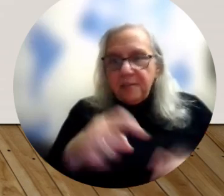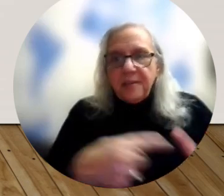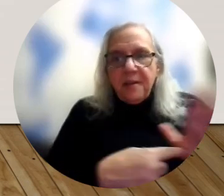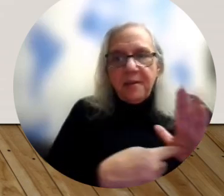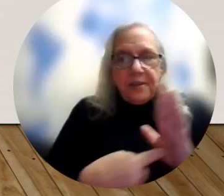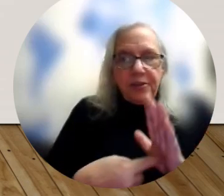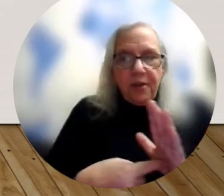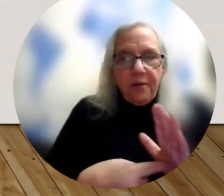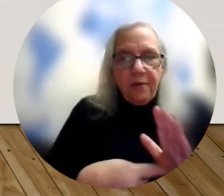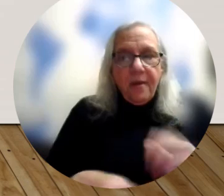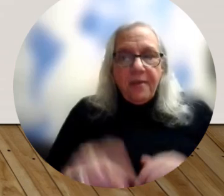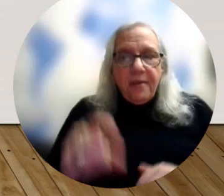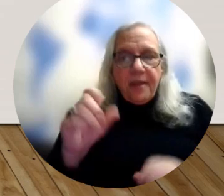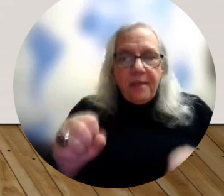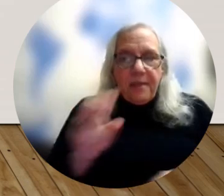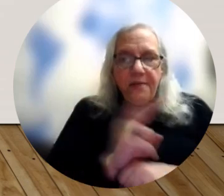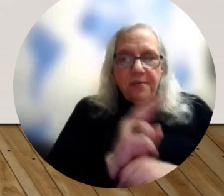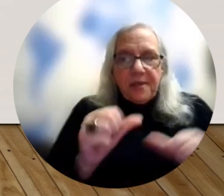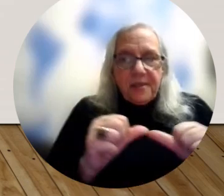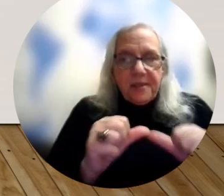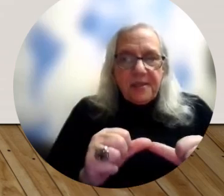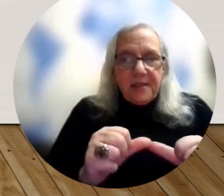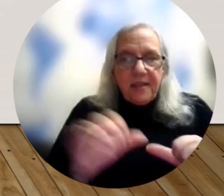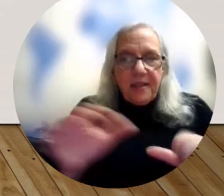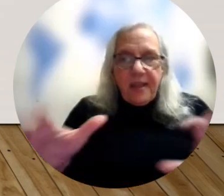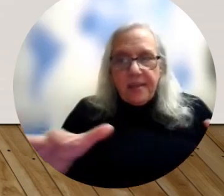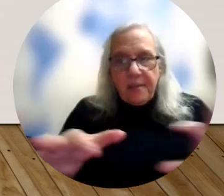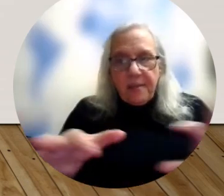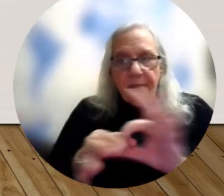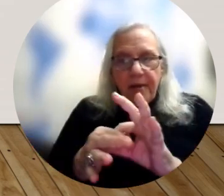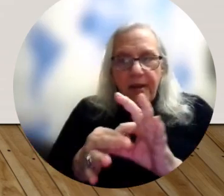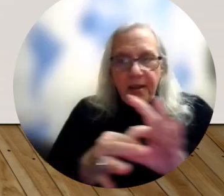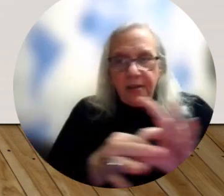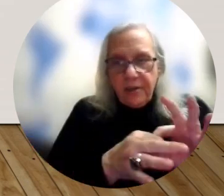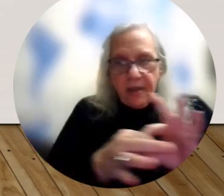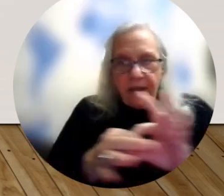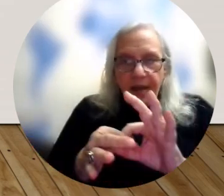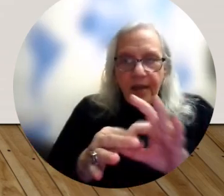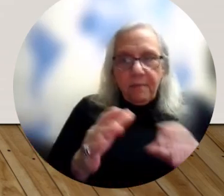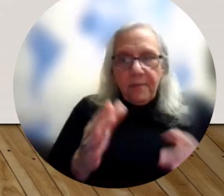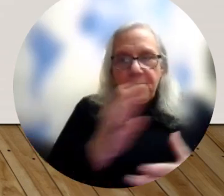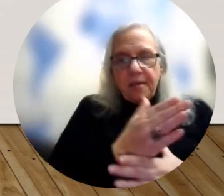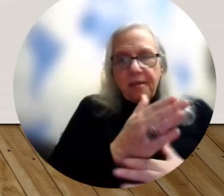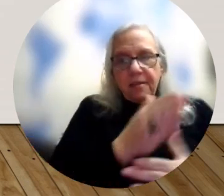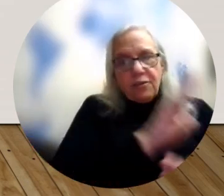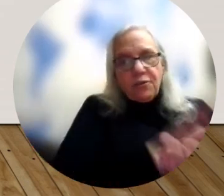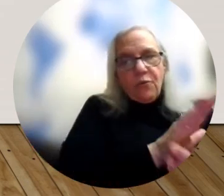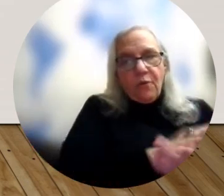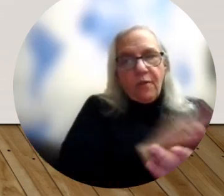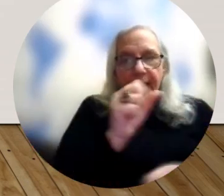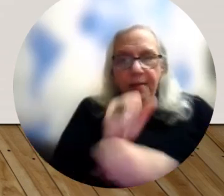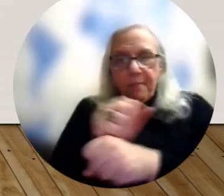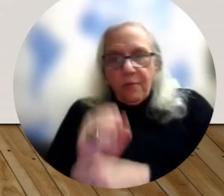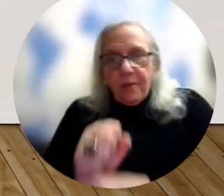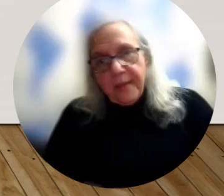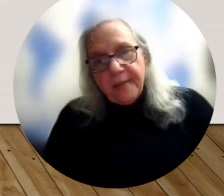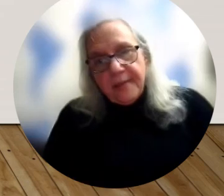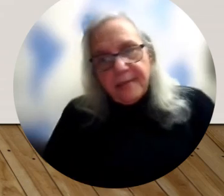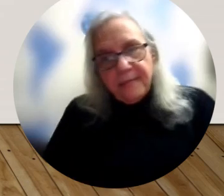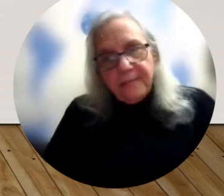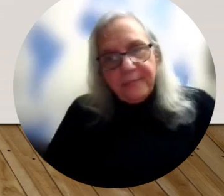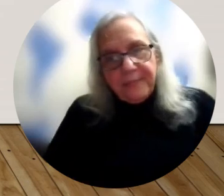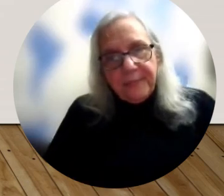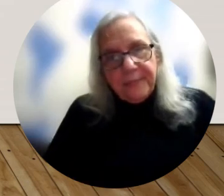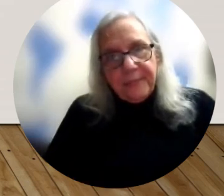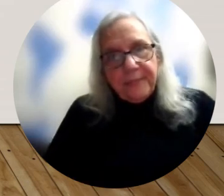not necessarily show that it can be used consistently as a bridge between school and